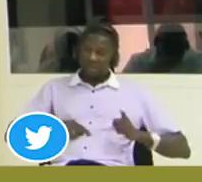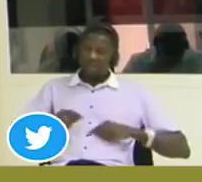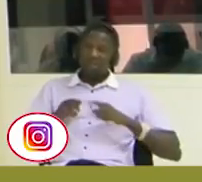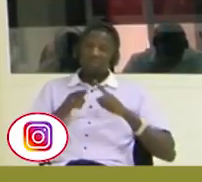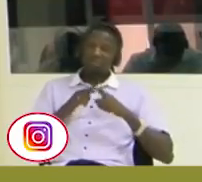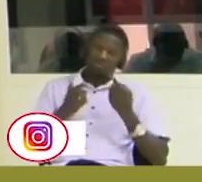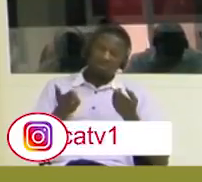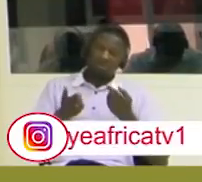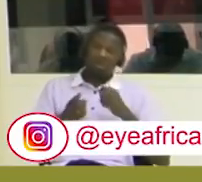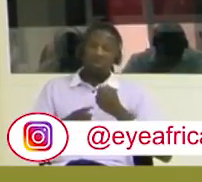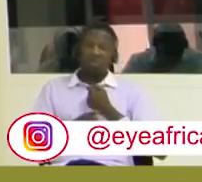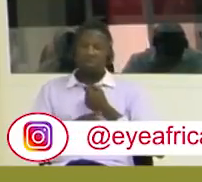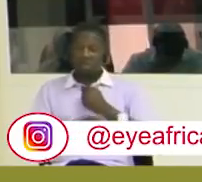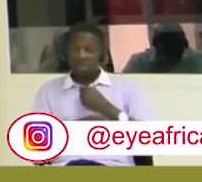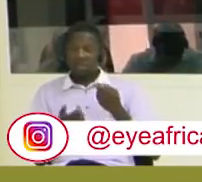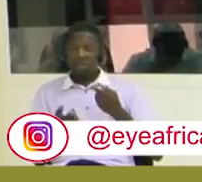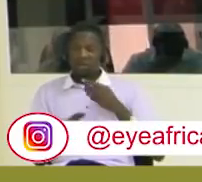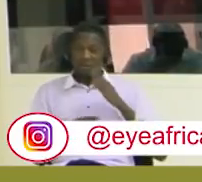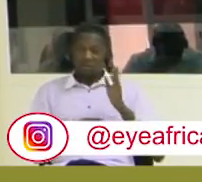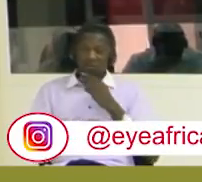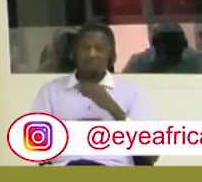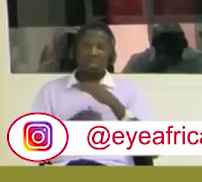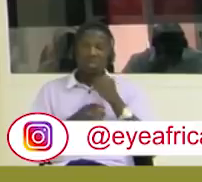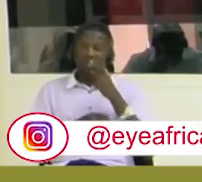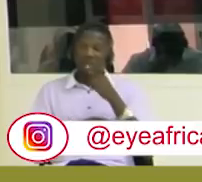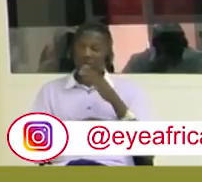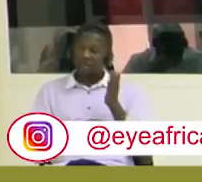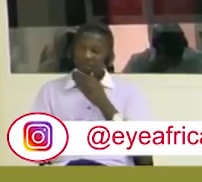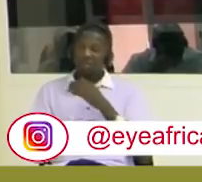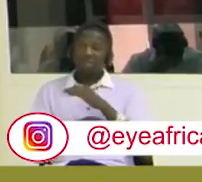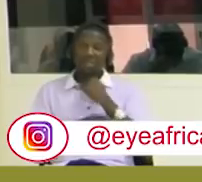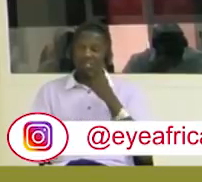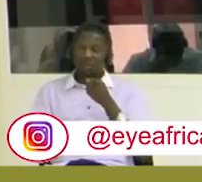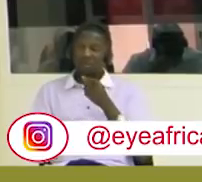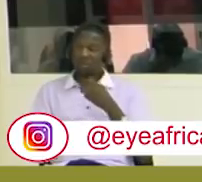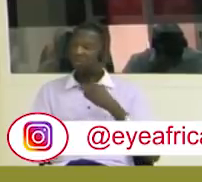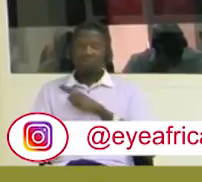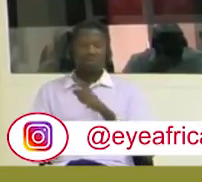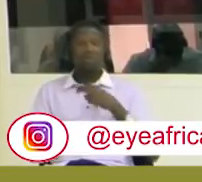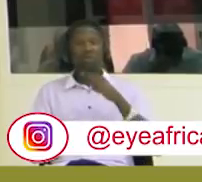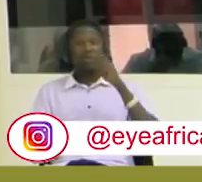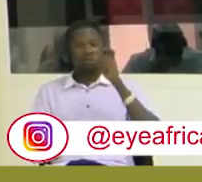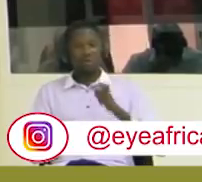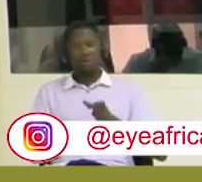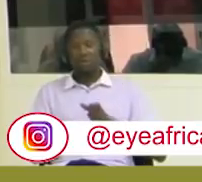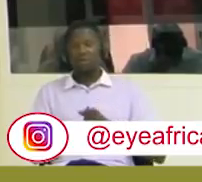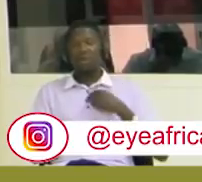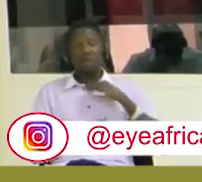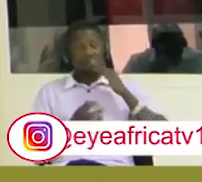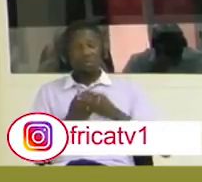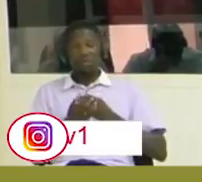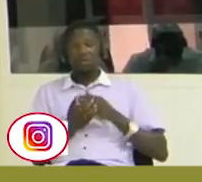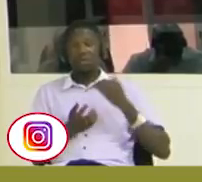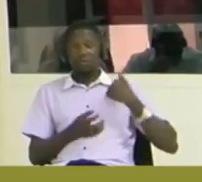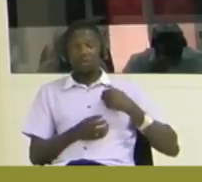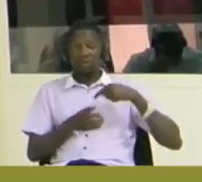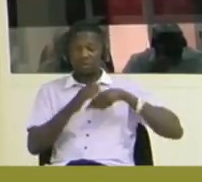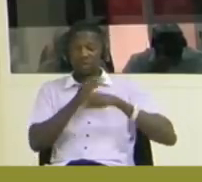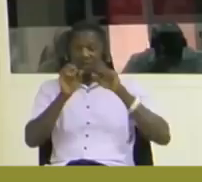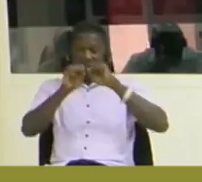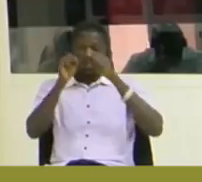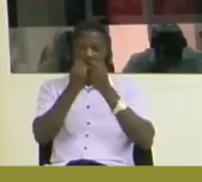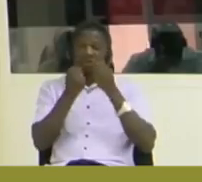okay, I'm going to kill you, and then I go and kill you. Sir, I'm not that fickle. I believe that people in society know me to be much better than